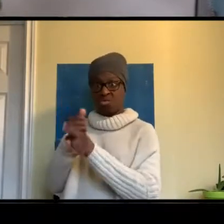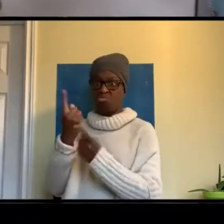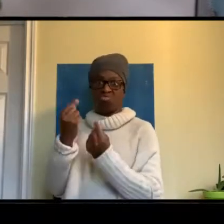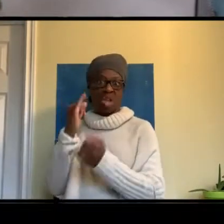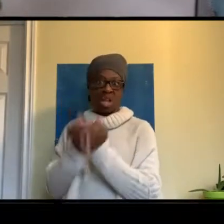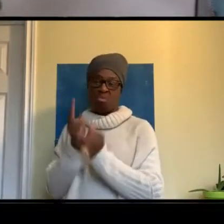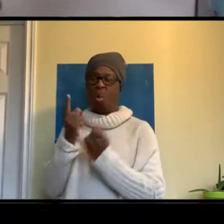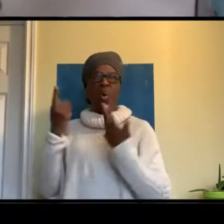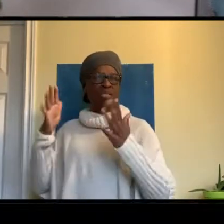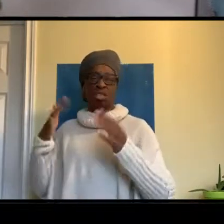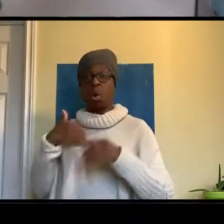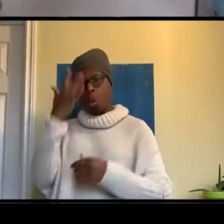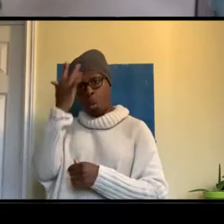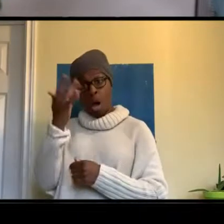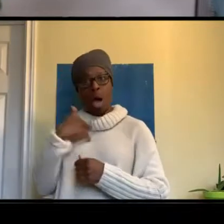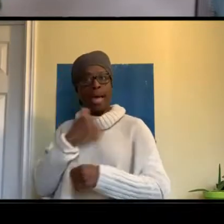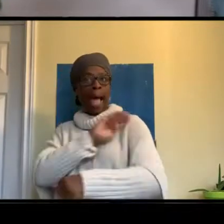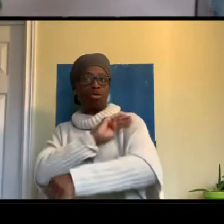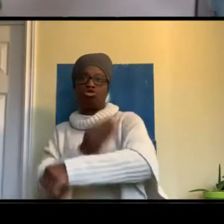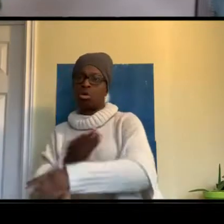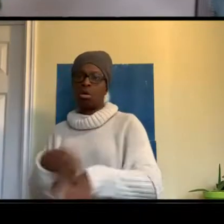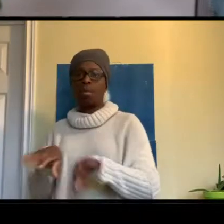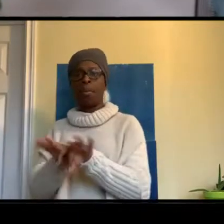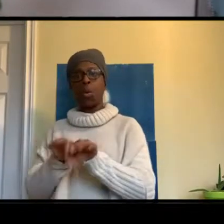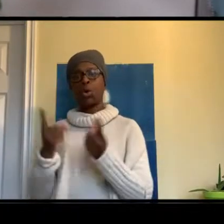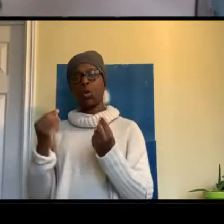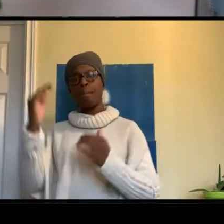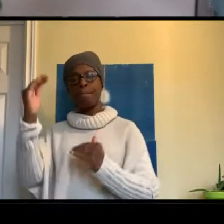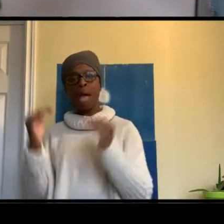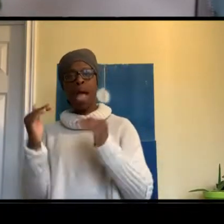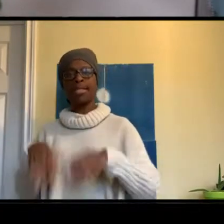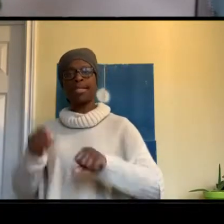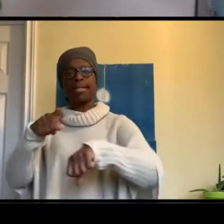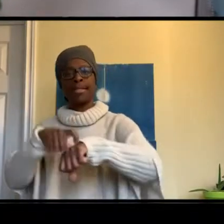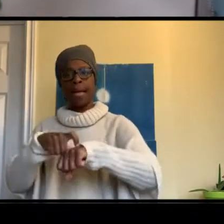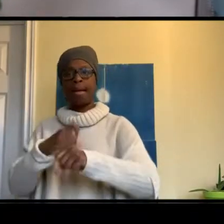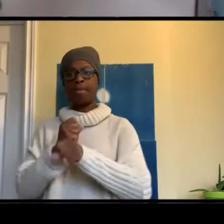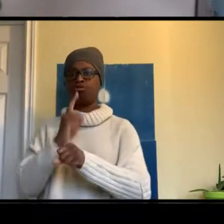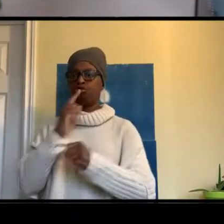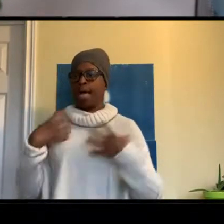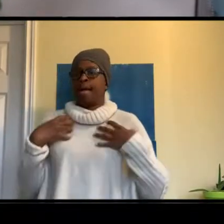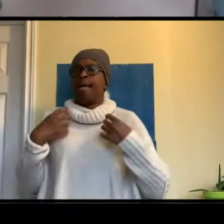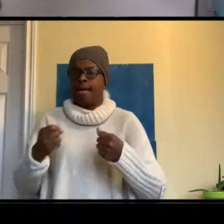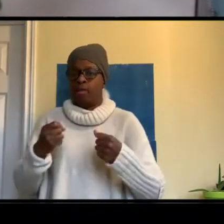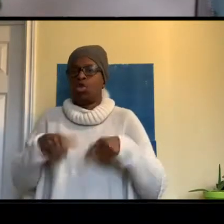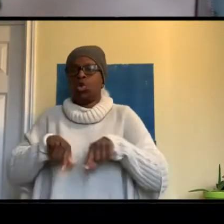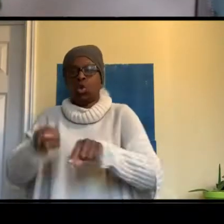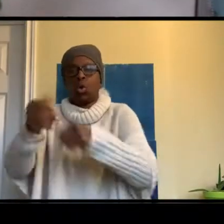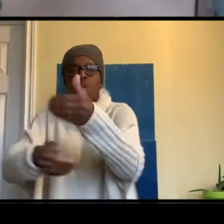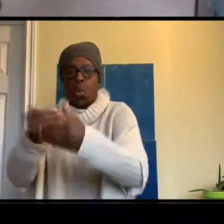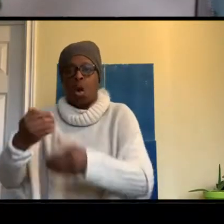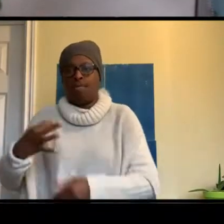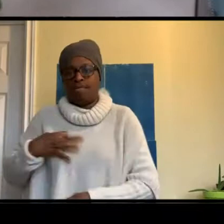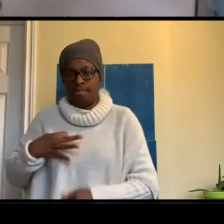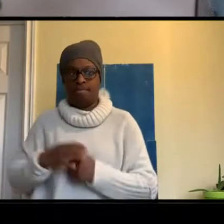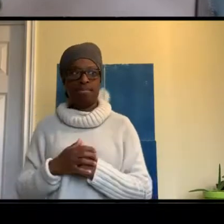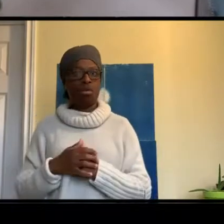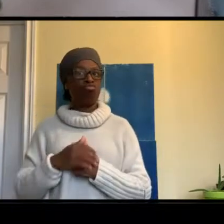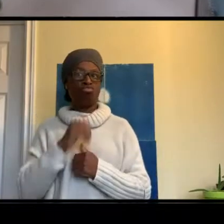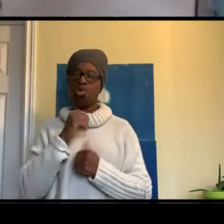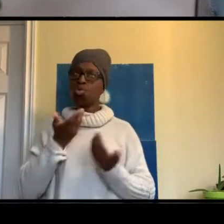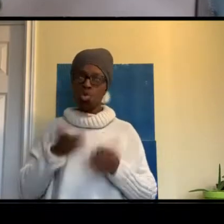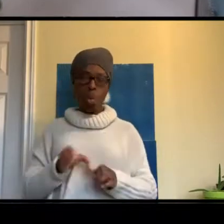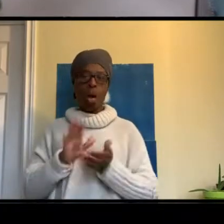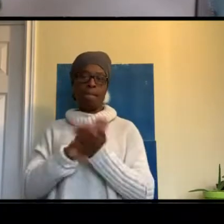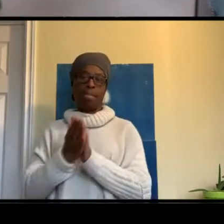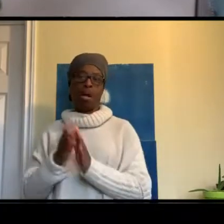like schedule things and give yourself a timeline, that can really help prevent burnout, and that's what you don't want to happen. So